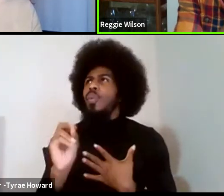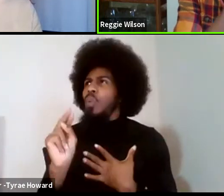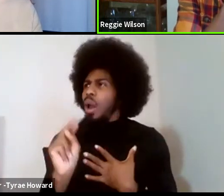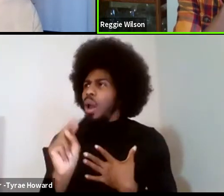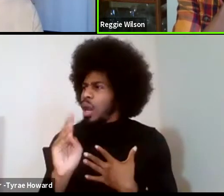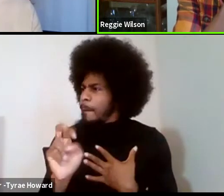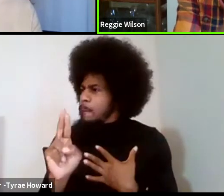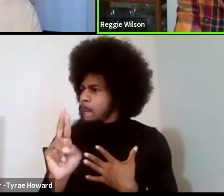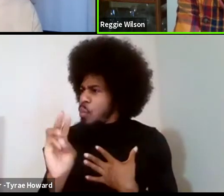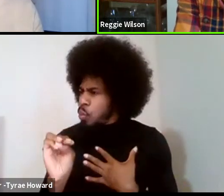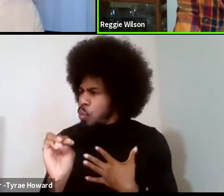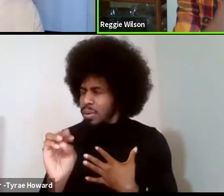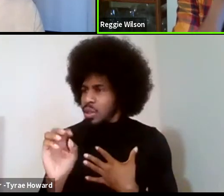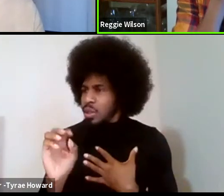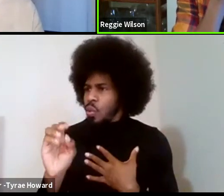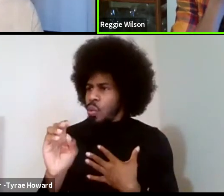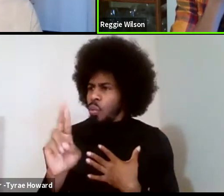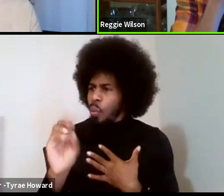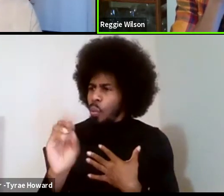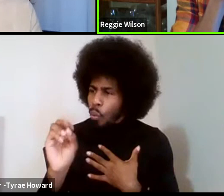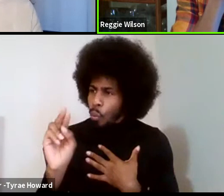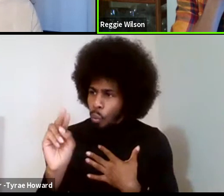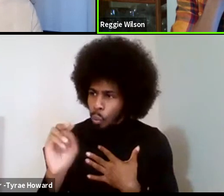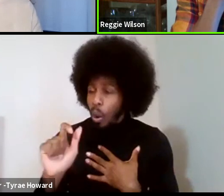then, mm-hmm. Ron O.K. Brown,